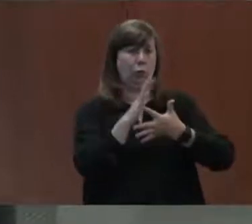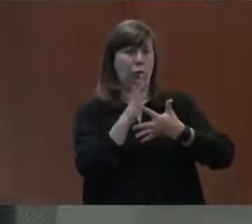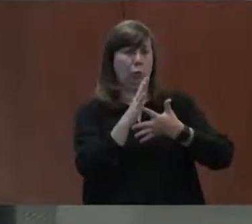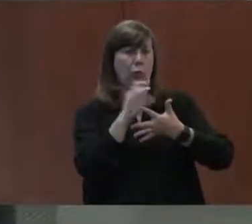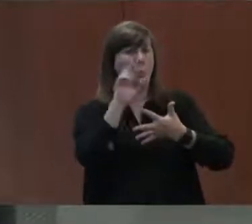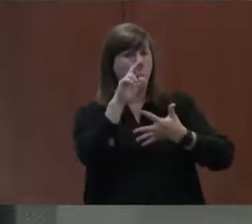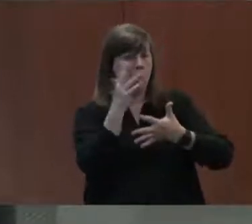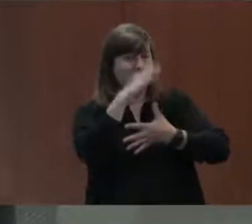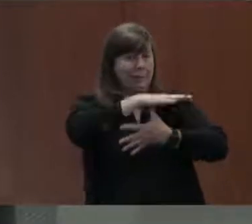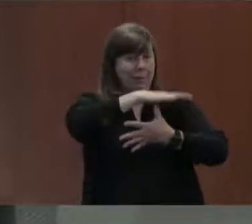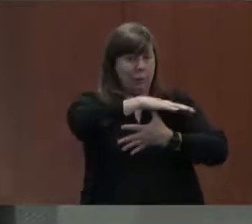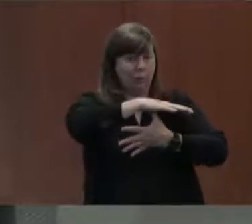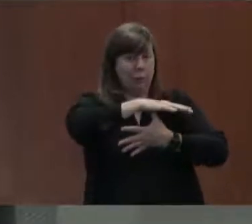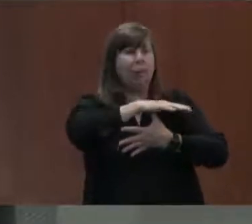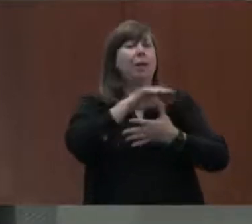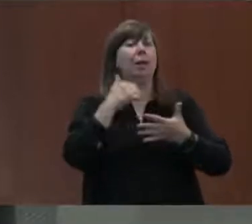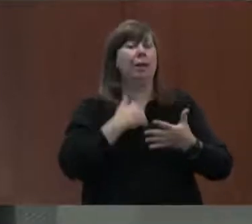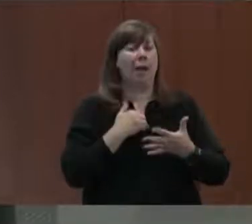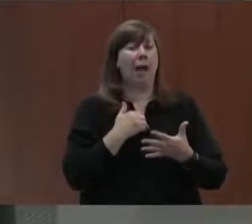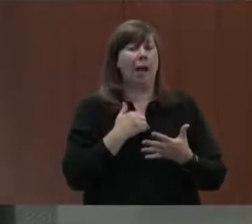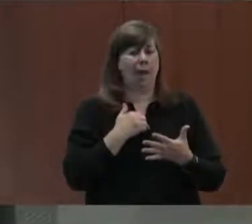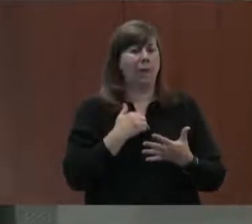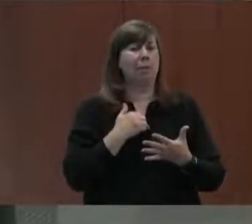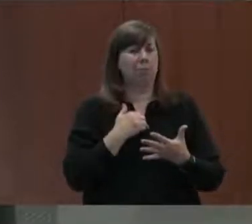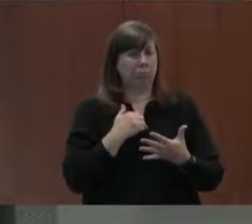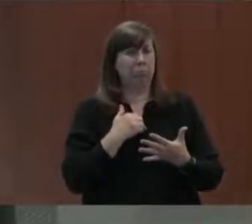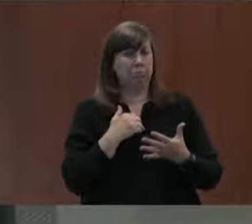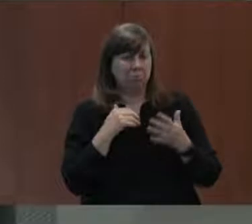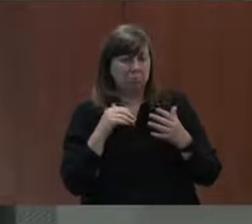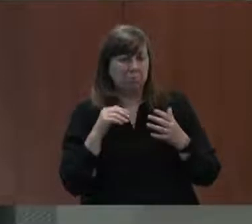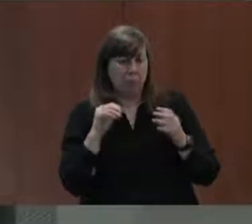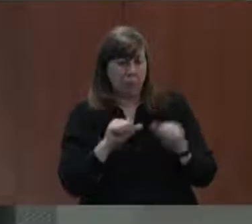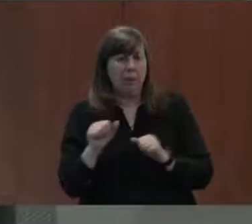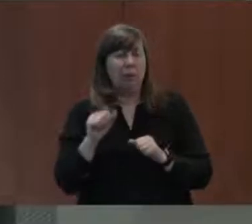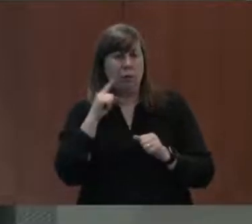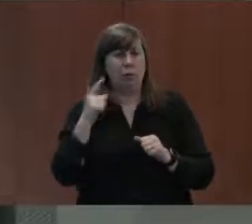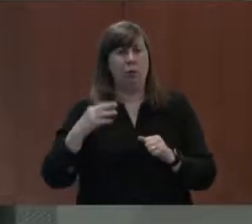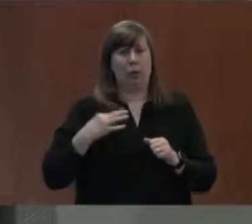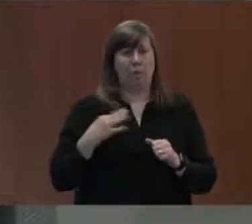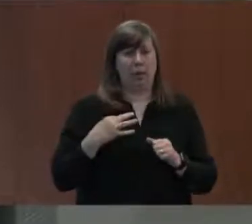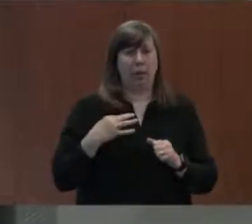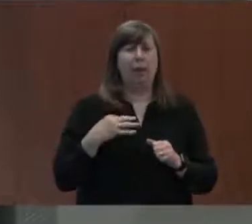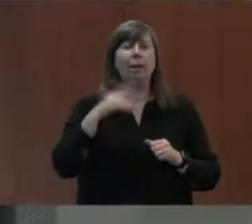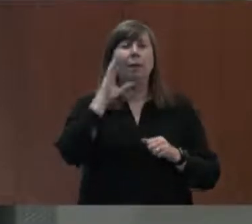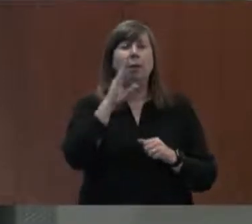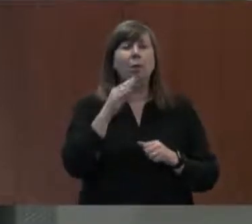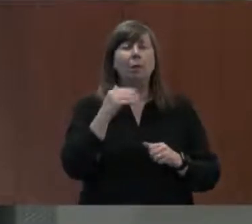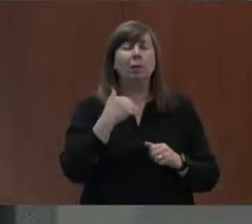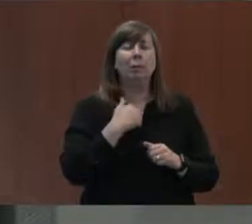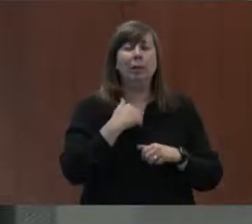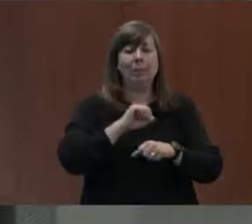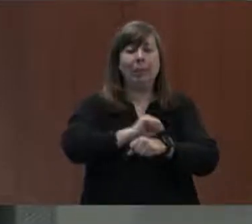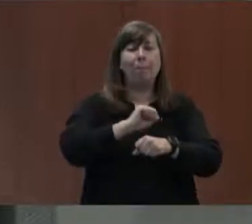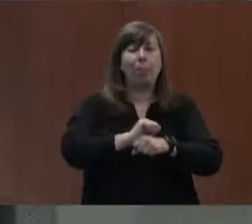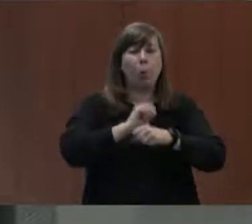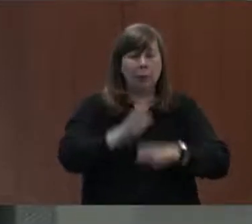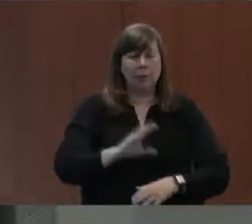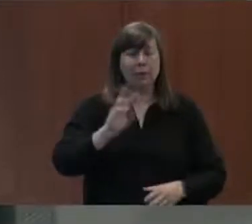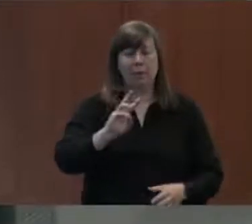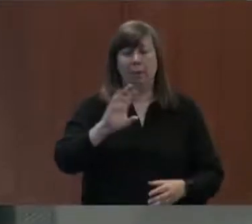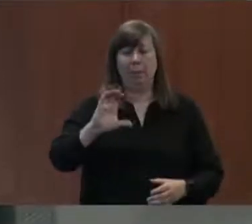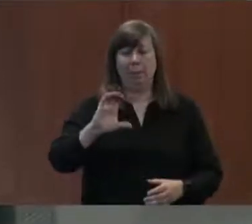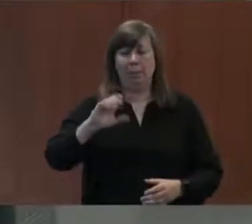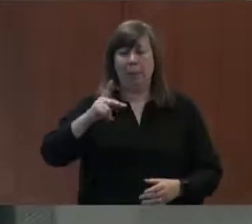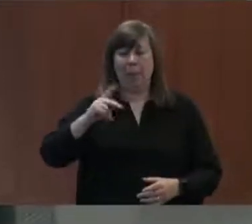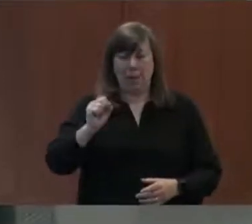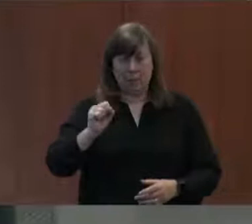or senior that would have room that would apply through the apprenticeship program. They'll actually be employees of